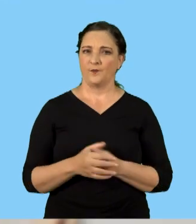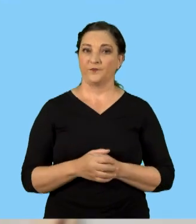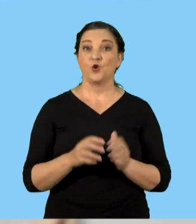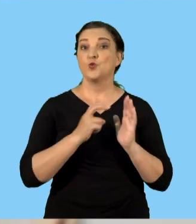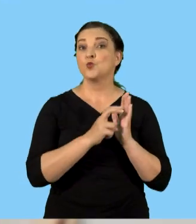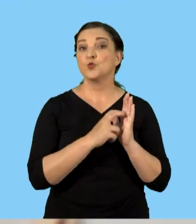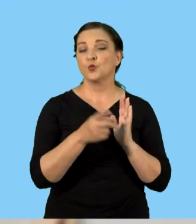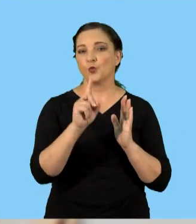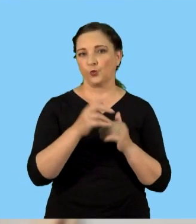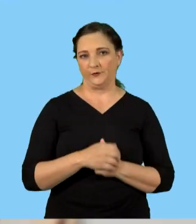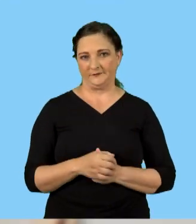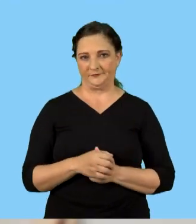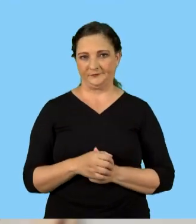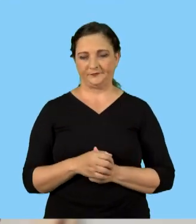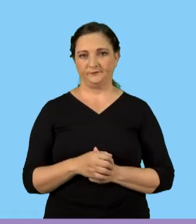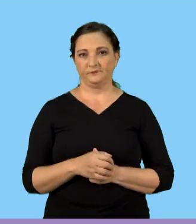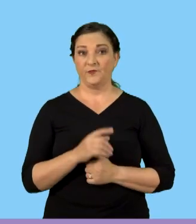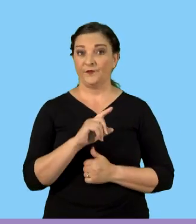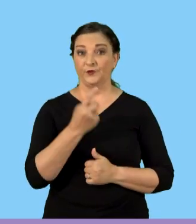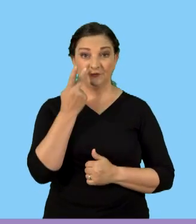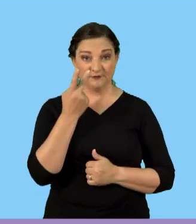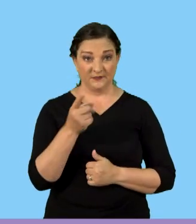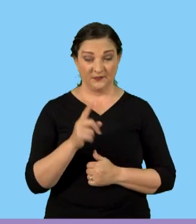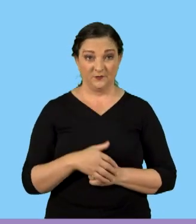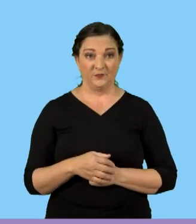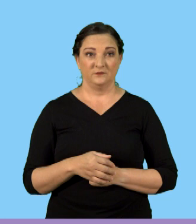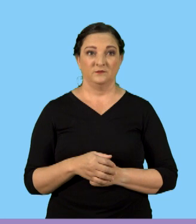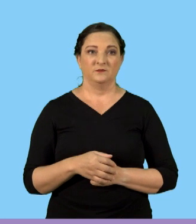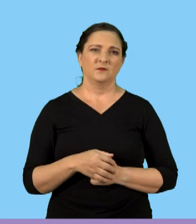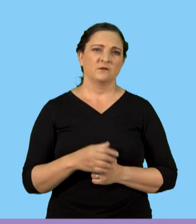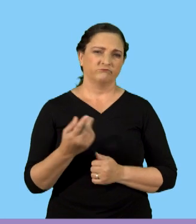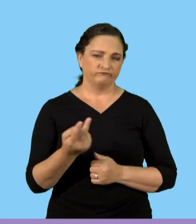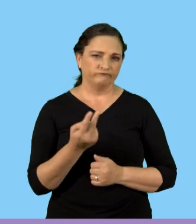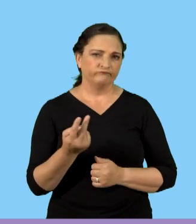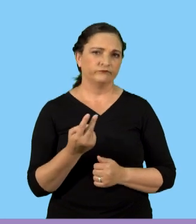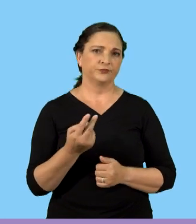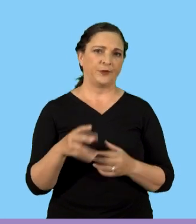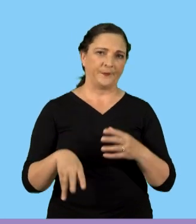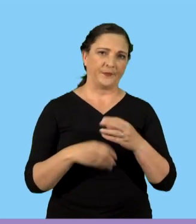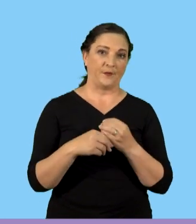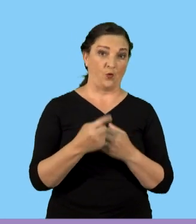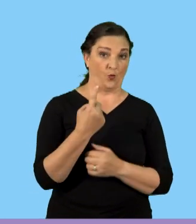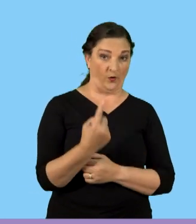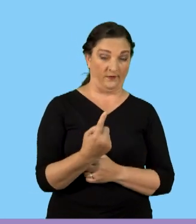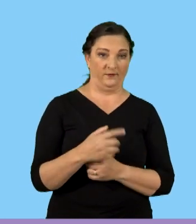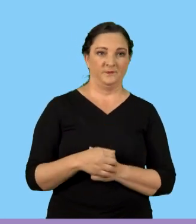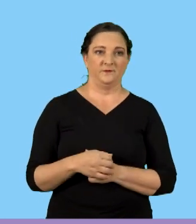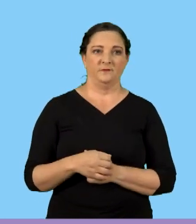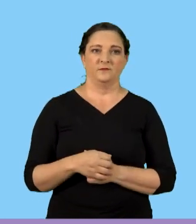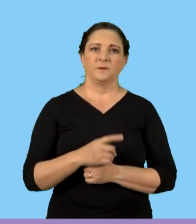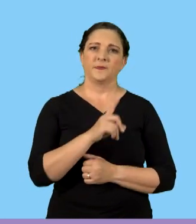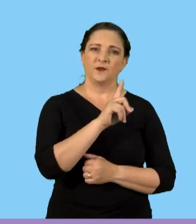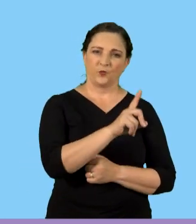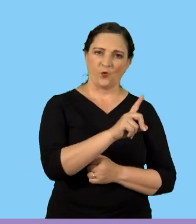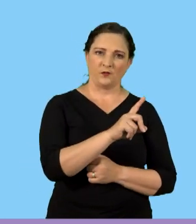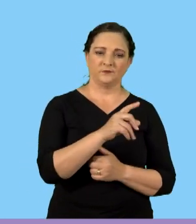is applying here? We can see that, firstly, we are adding 1 every time. So we are going to take that 1 that we are adding,